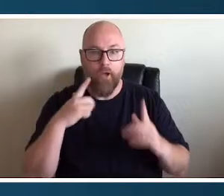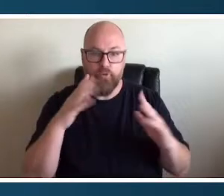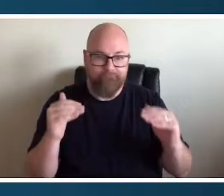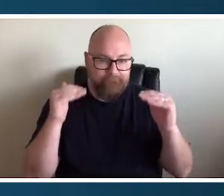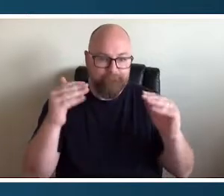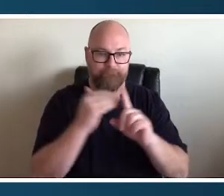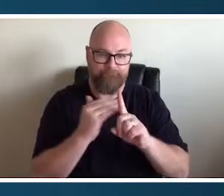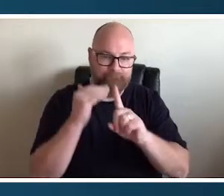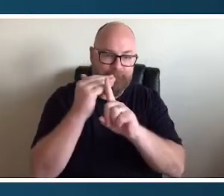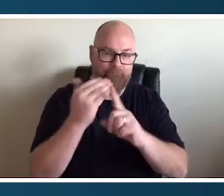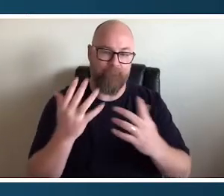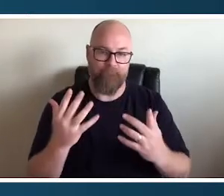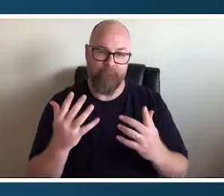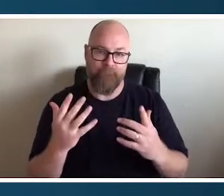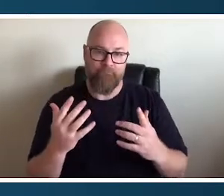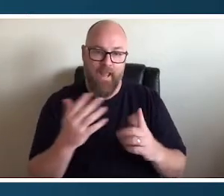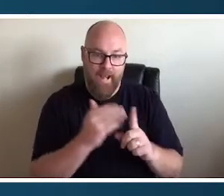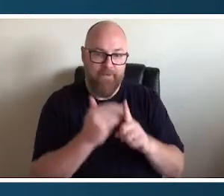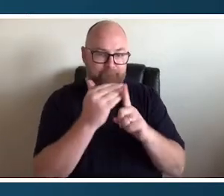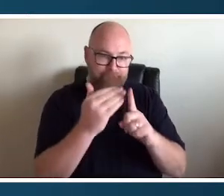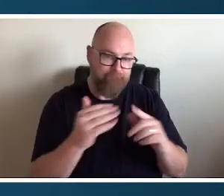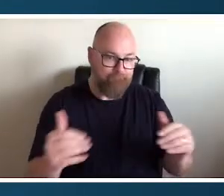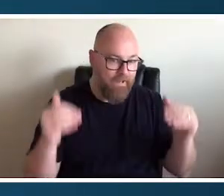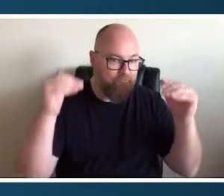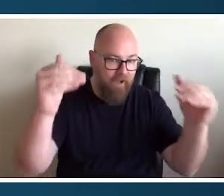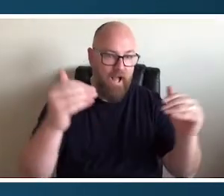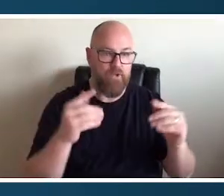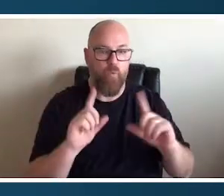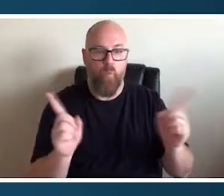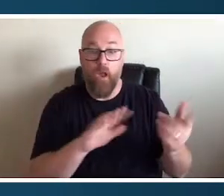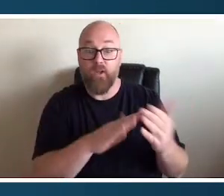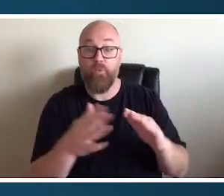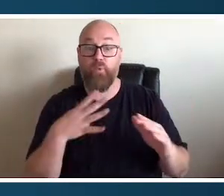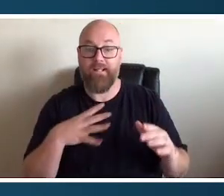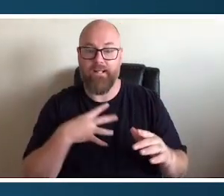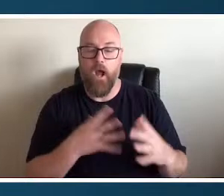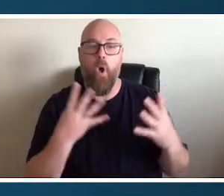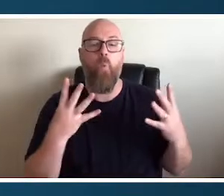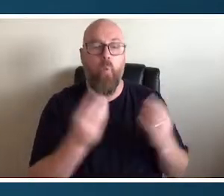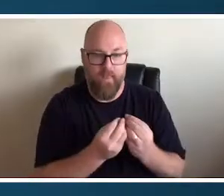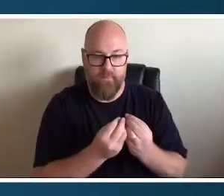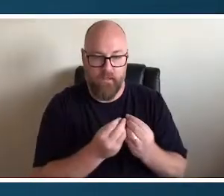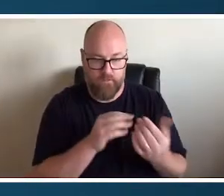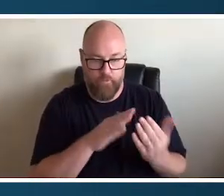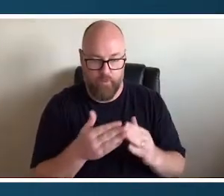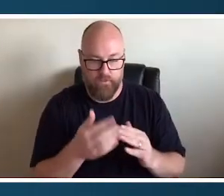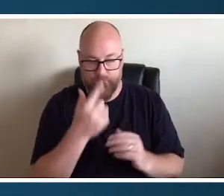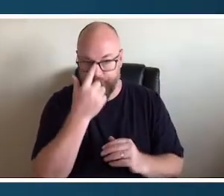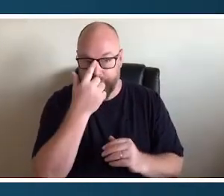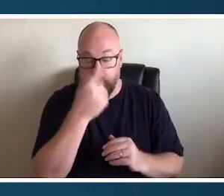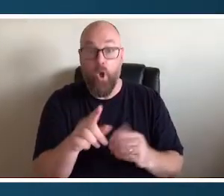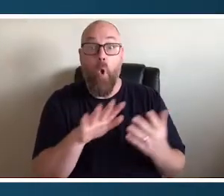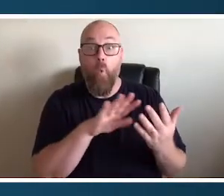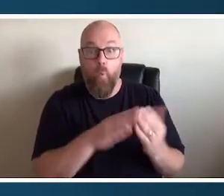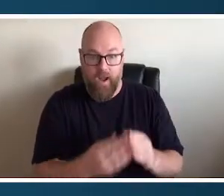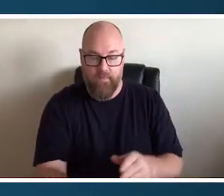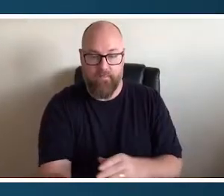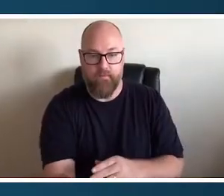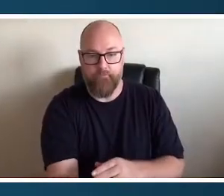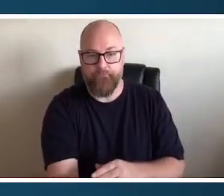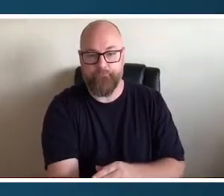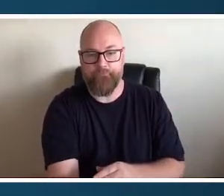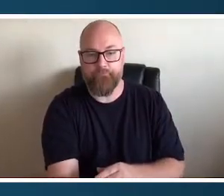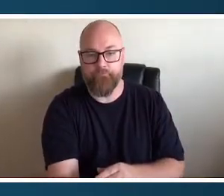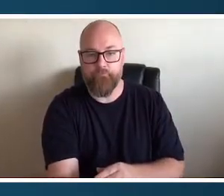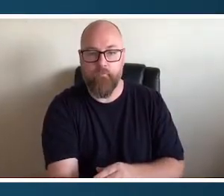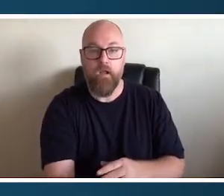indicators and advance on some of the things that the communities need with the communities, because the community is going to tell you what they need and what they